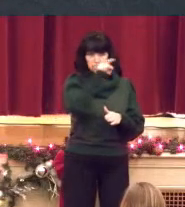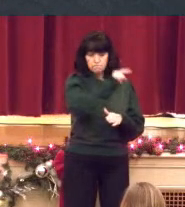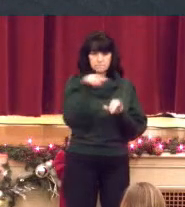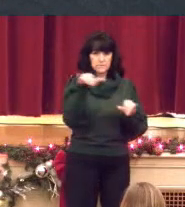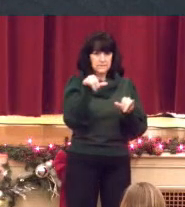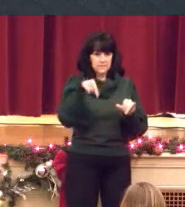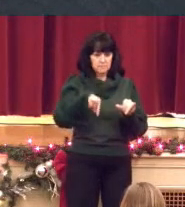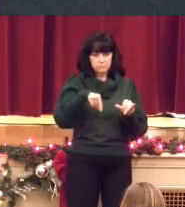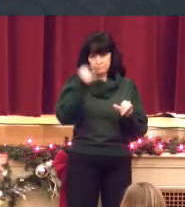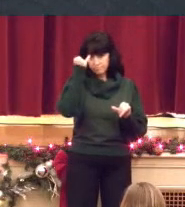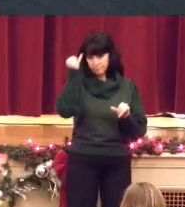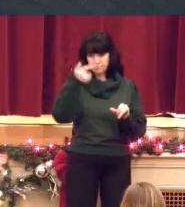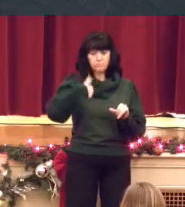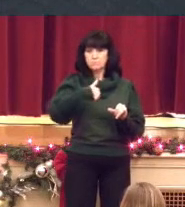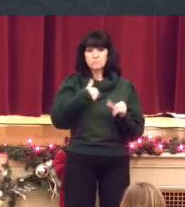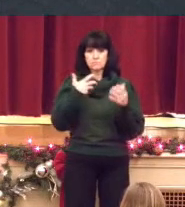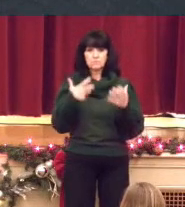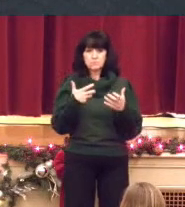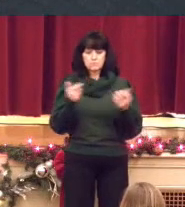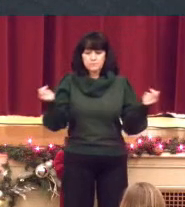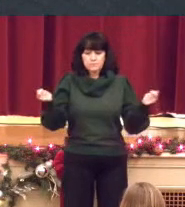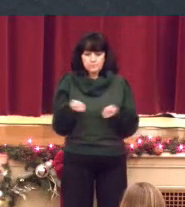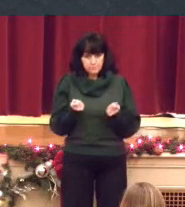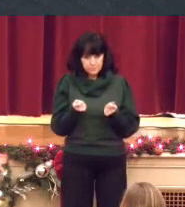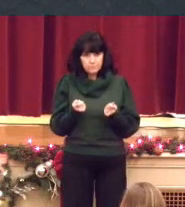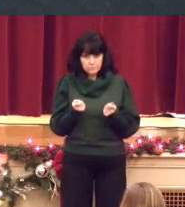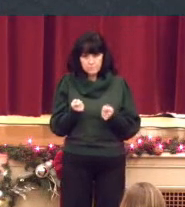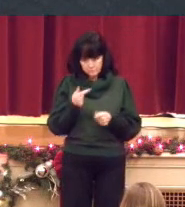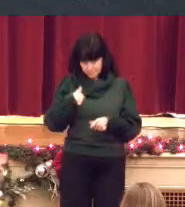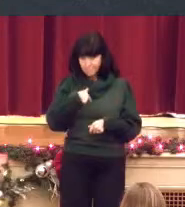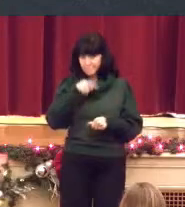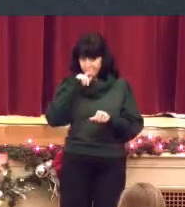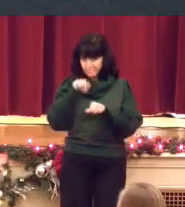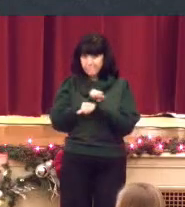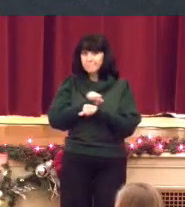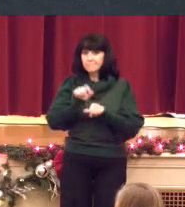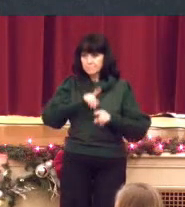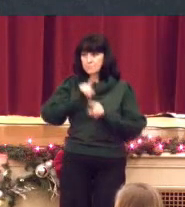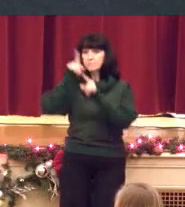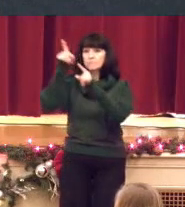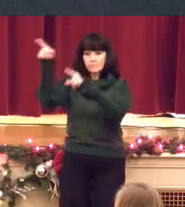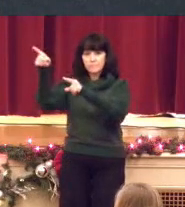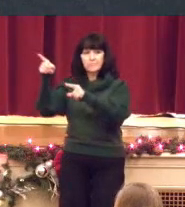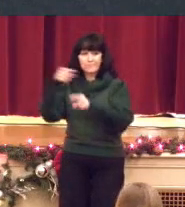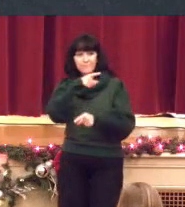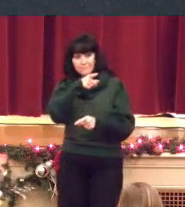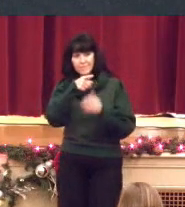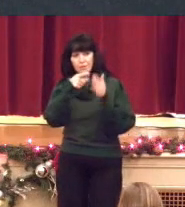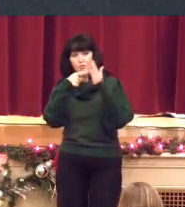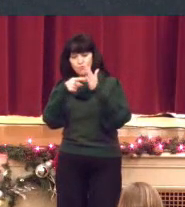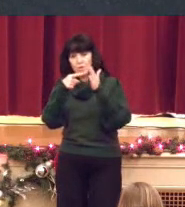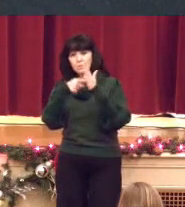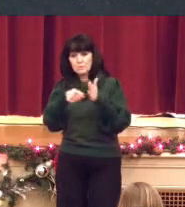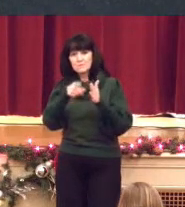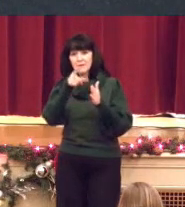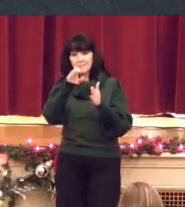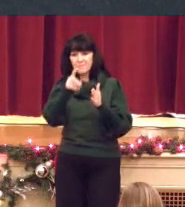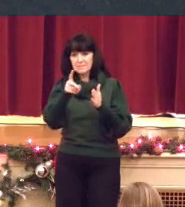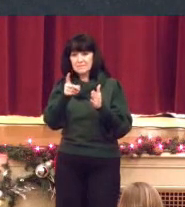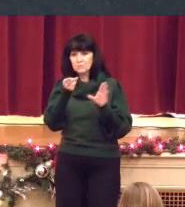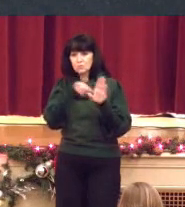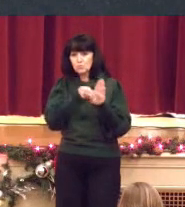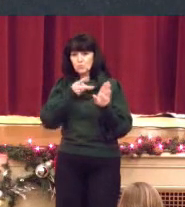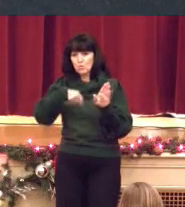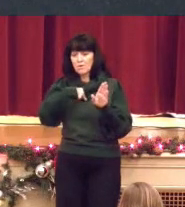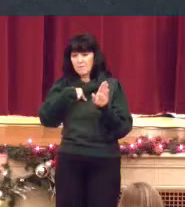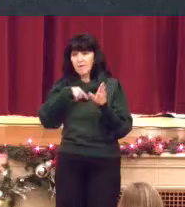populations. So yeah, Springfield, Mass. We all went up. In fact, Representative Chicuoco went with us, as I recall, and we